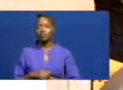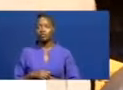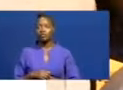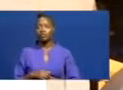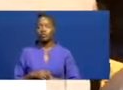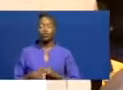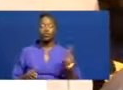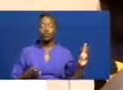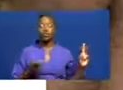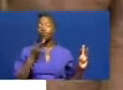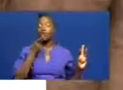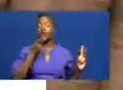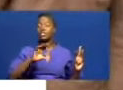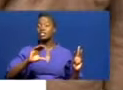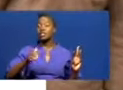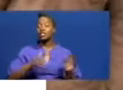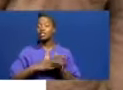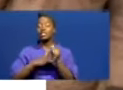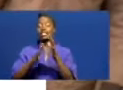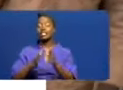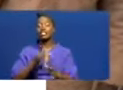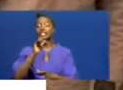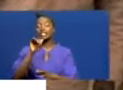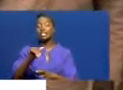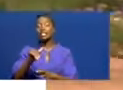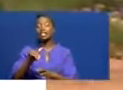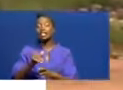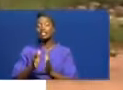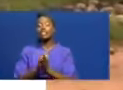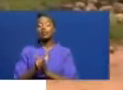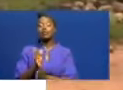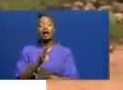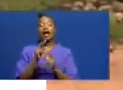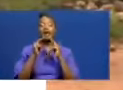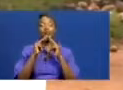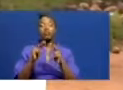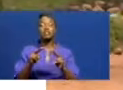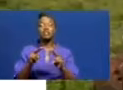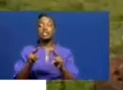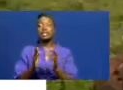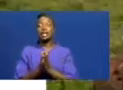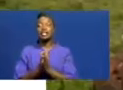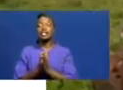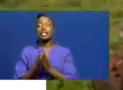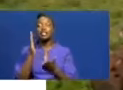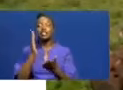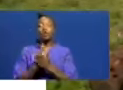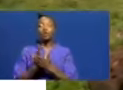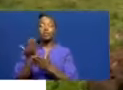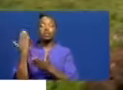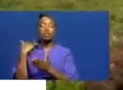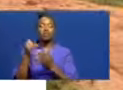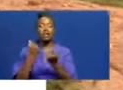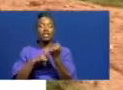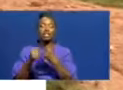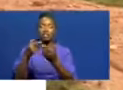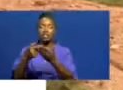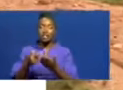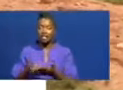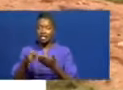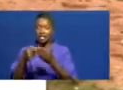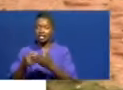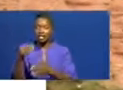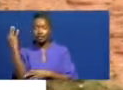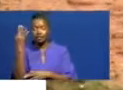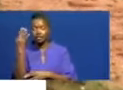In West Pokot County, leaders say that they have managed to restore peace and stop the recent banditry activities through dialogue and preaching of